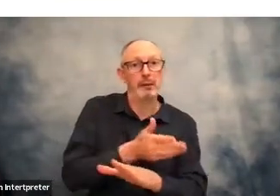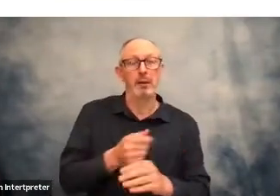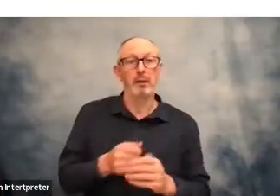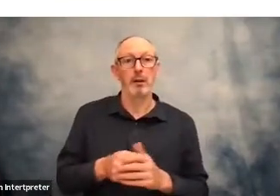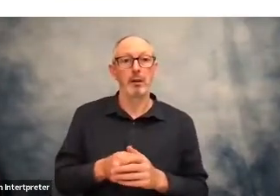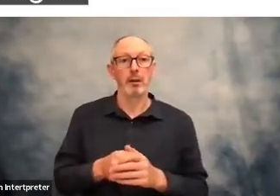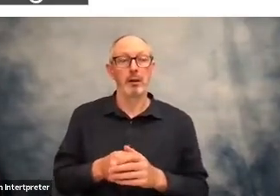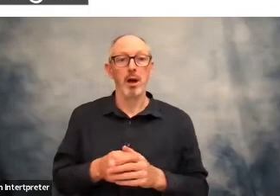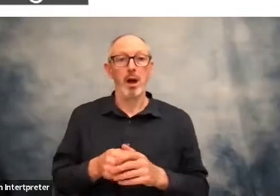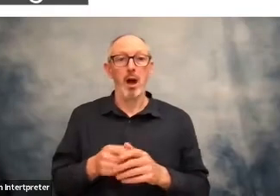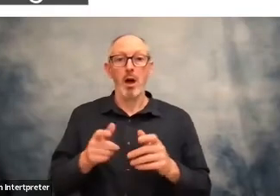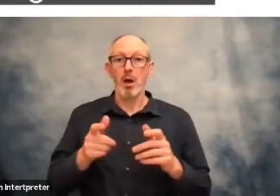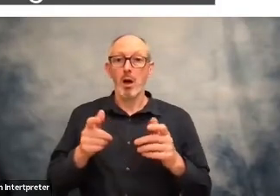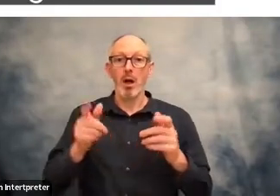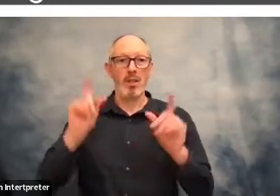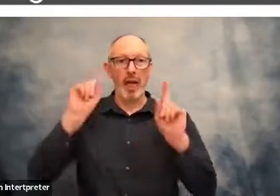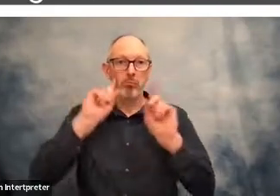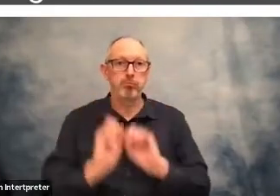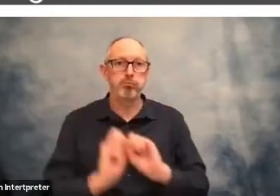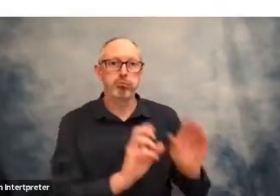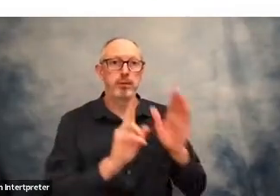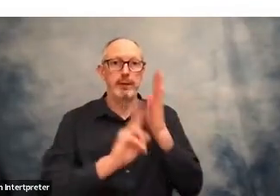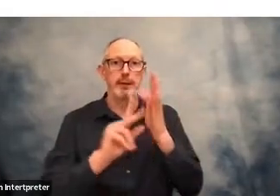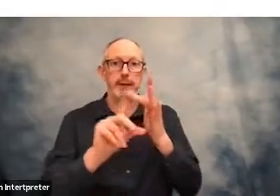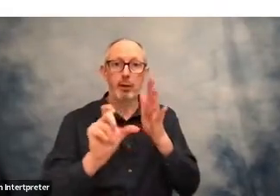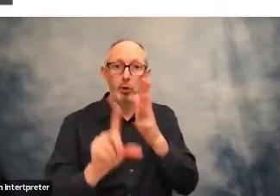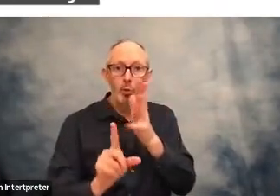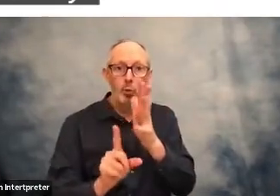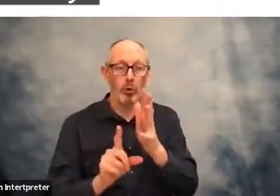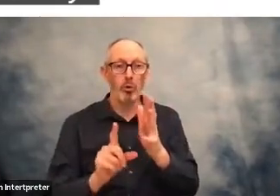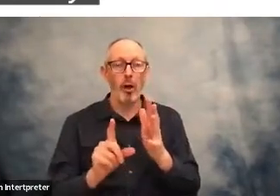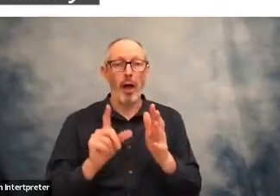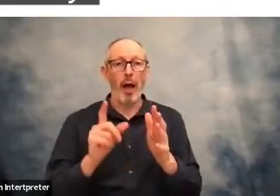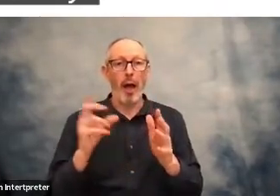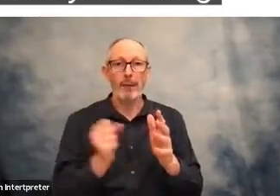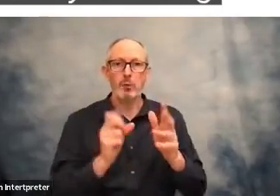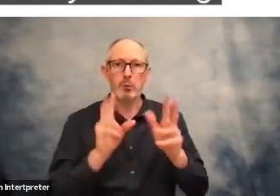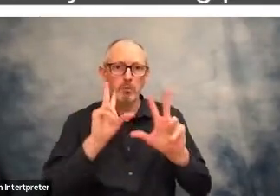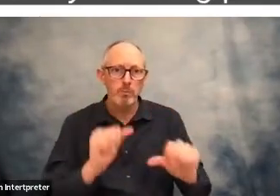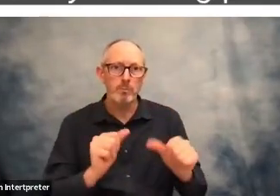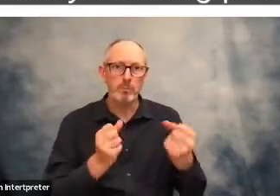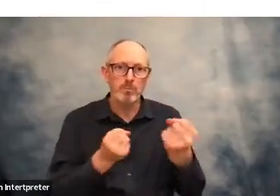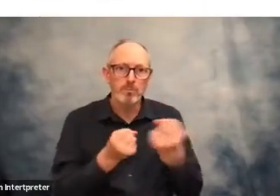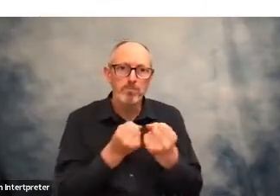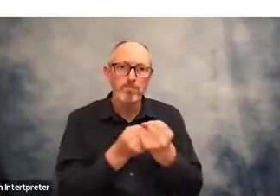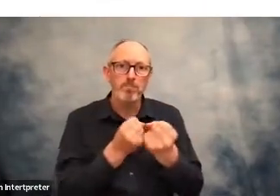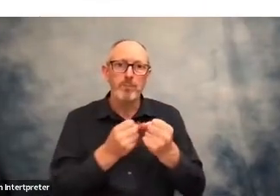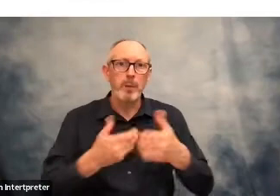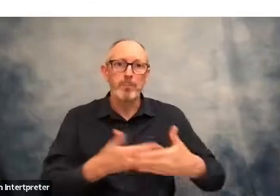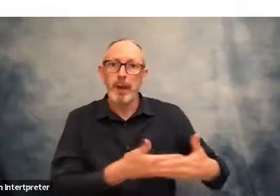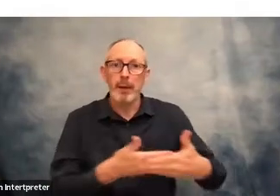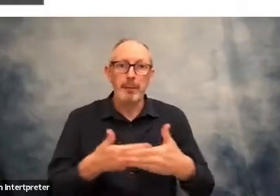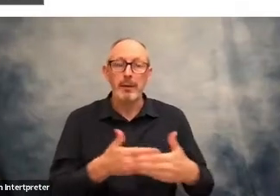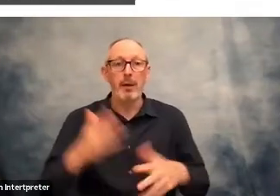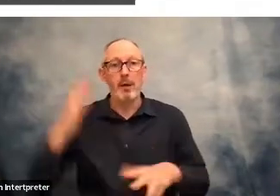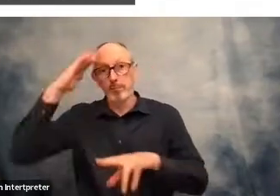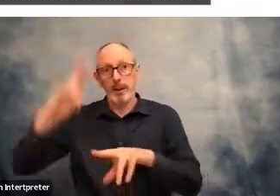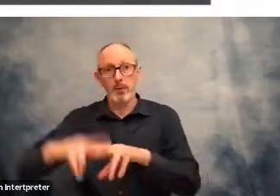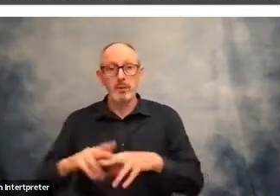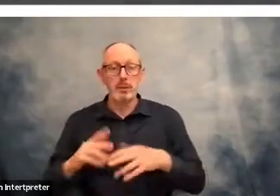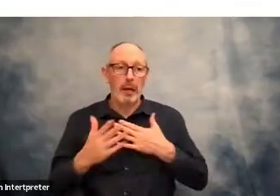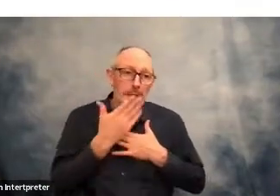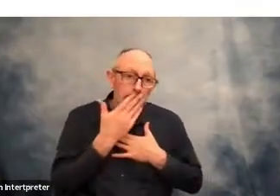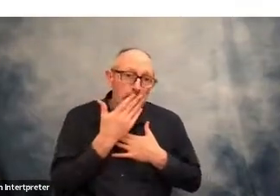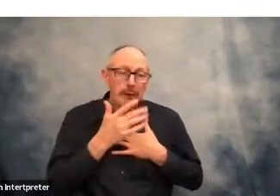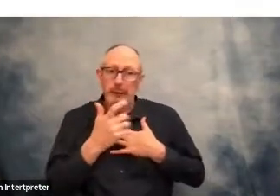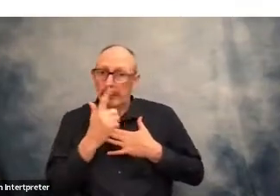outfits often dislodges medical lines and unsettles the baby, leaving parents too terrified to even touch their